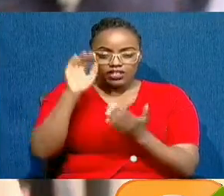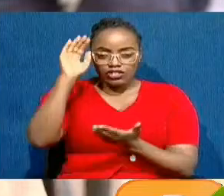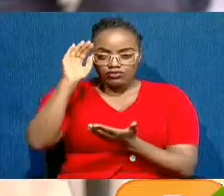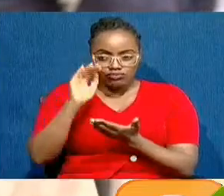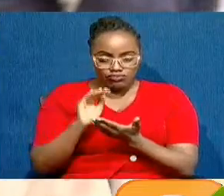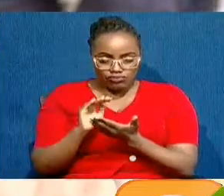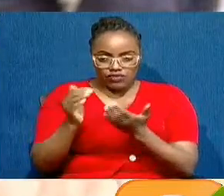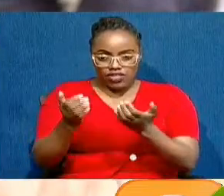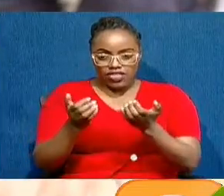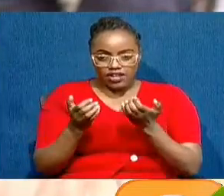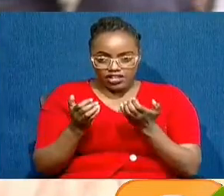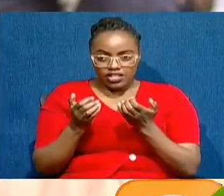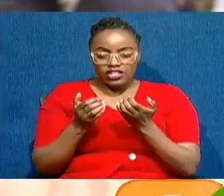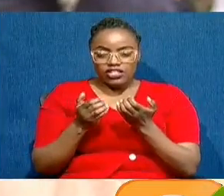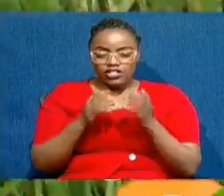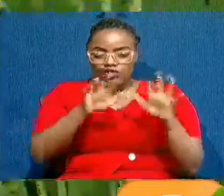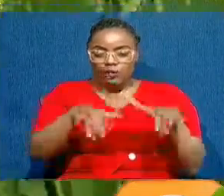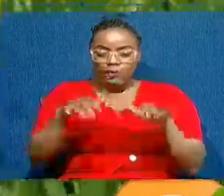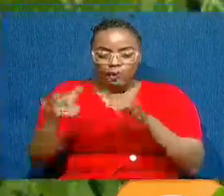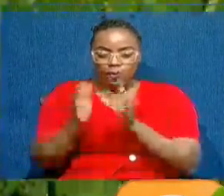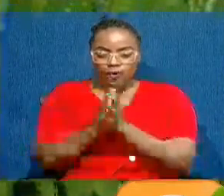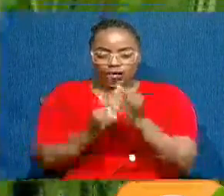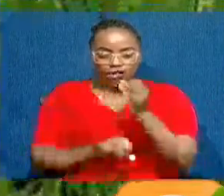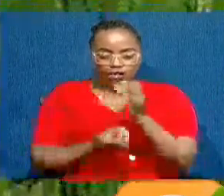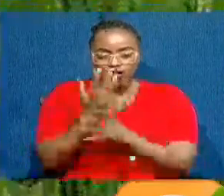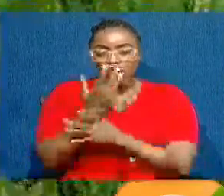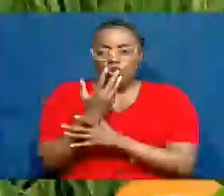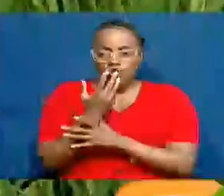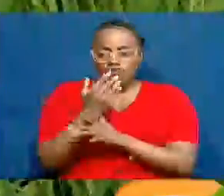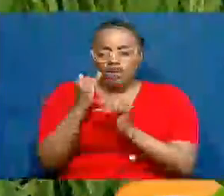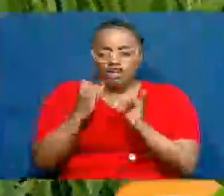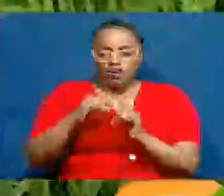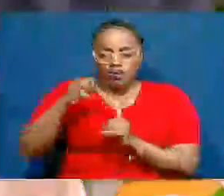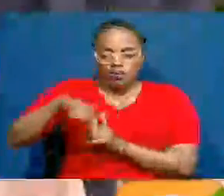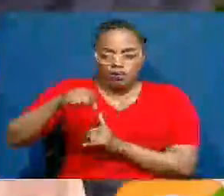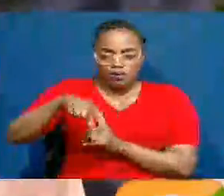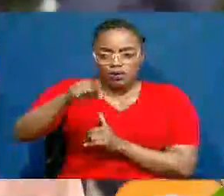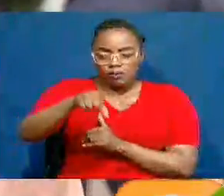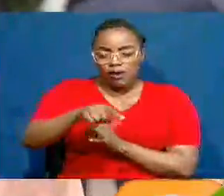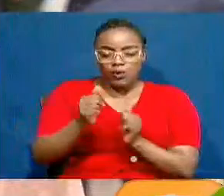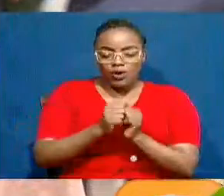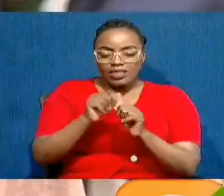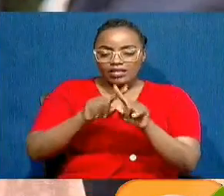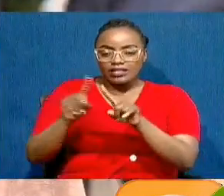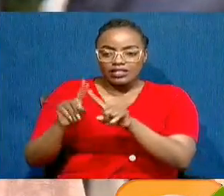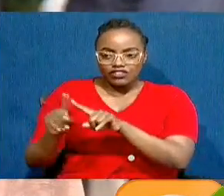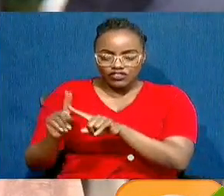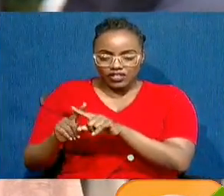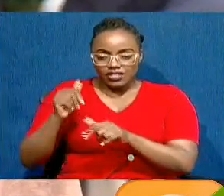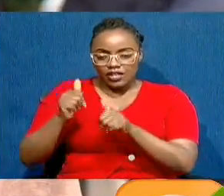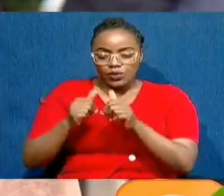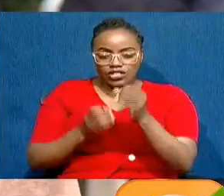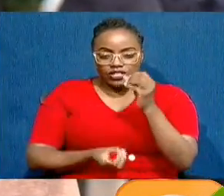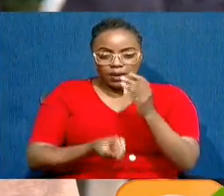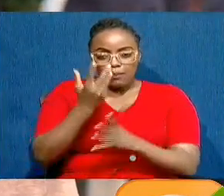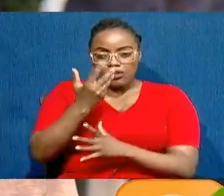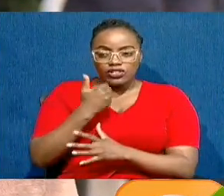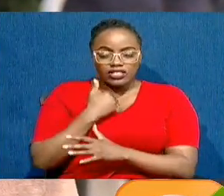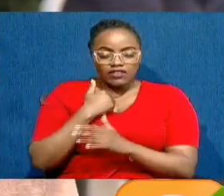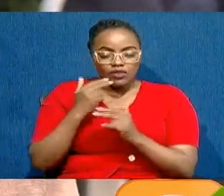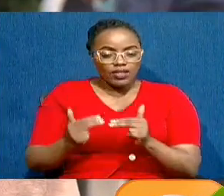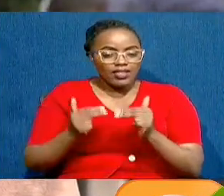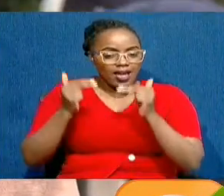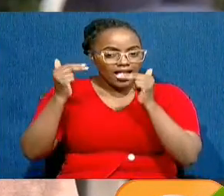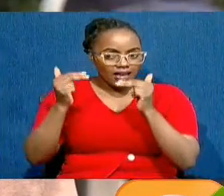reduce the need to plow and grow a new crop. We have several varieties which we have produced, which are high